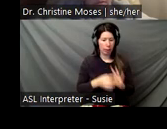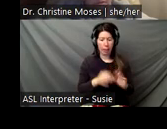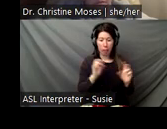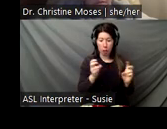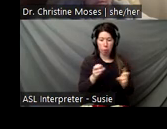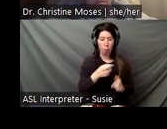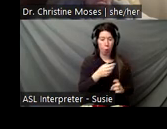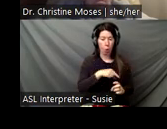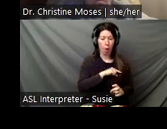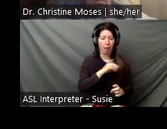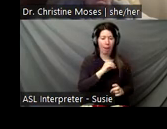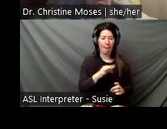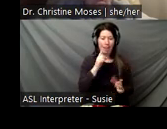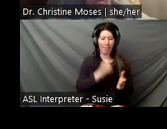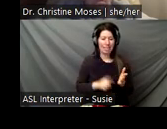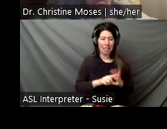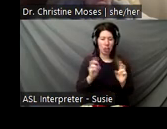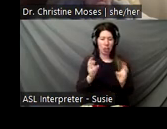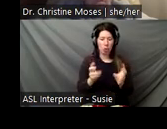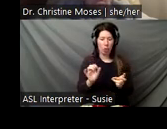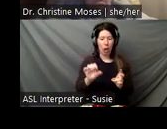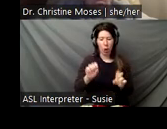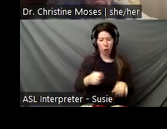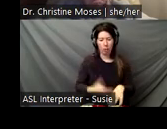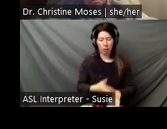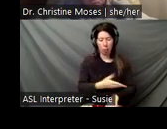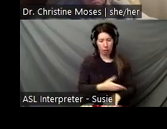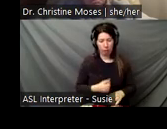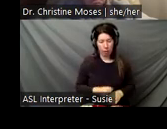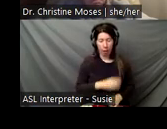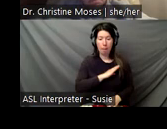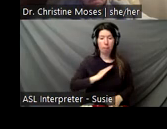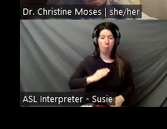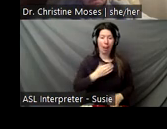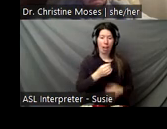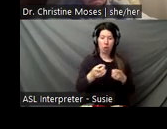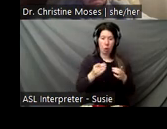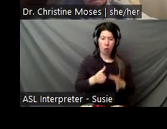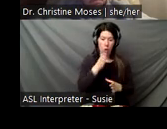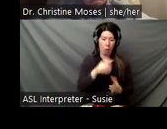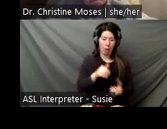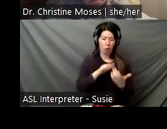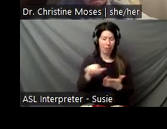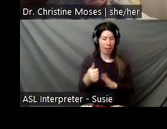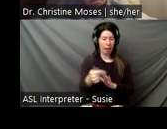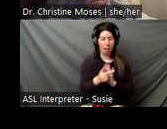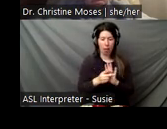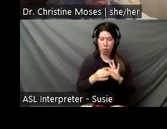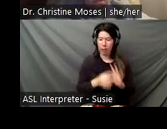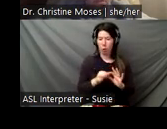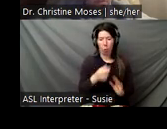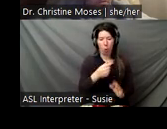of investigation issues that could be improved. The board and director shall address any policy-related or quality